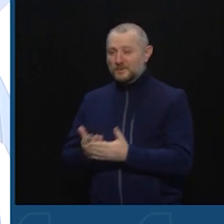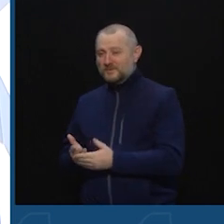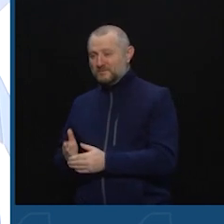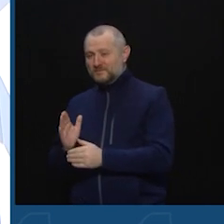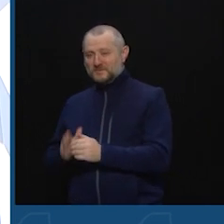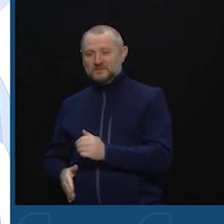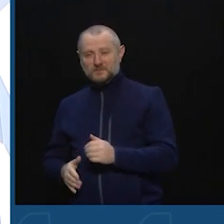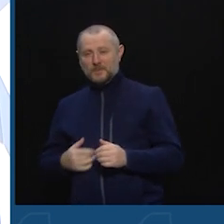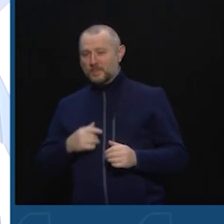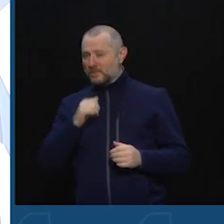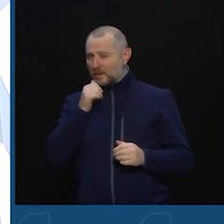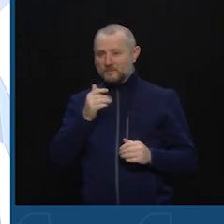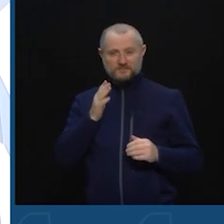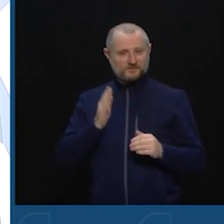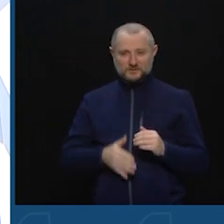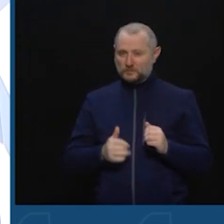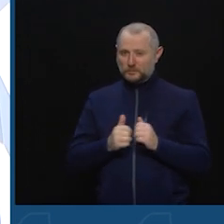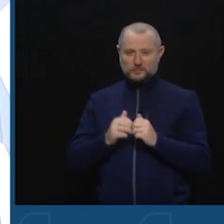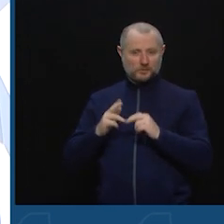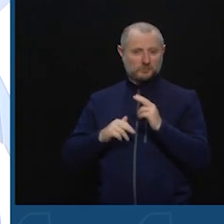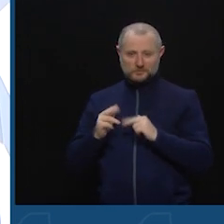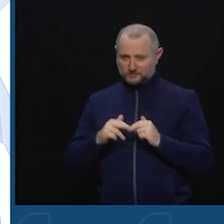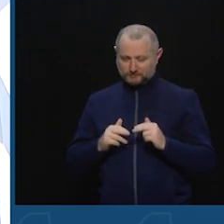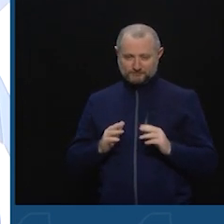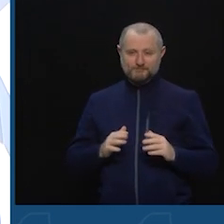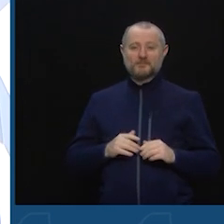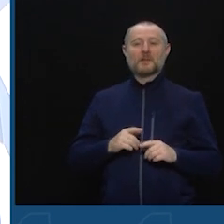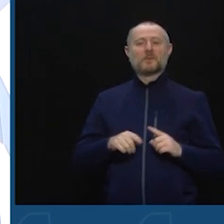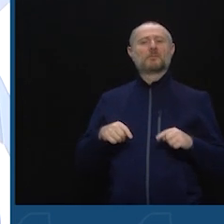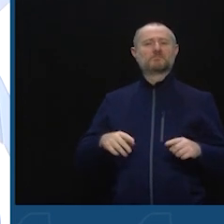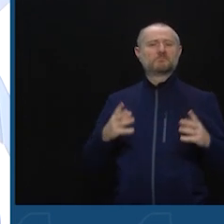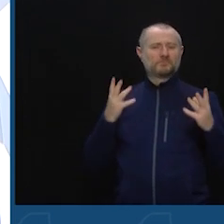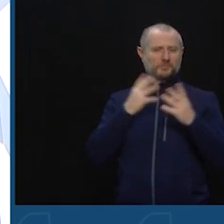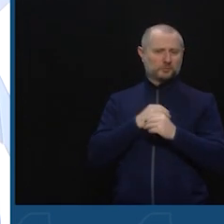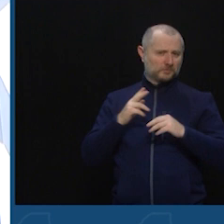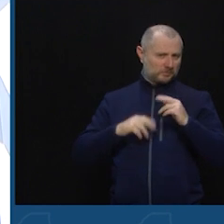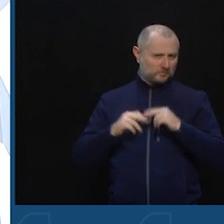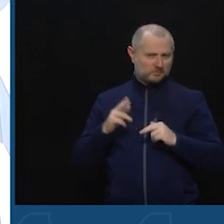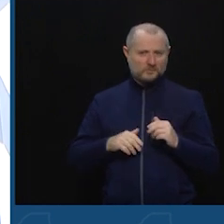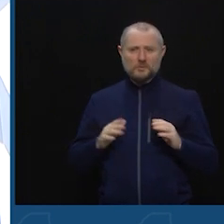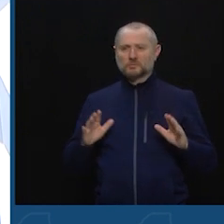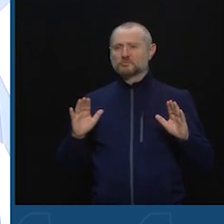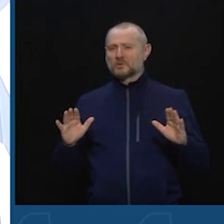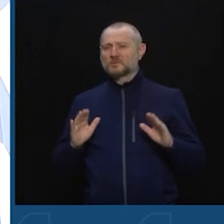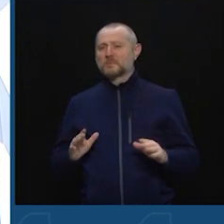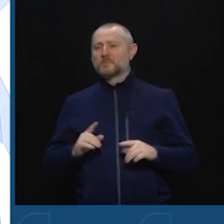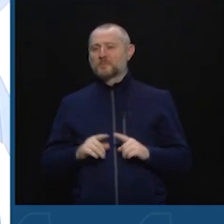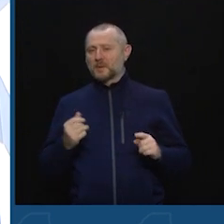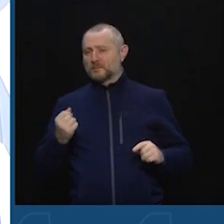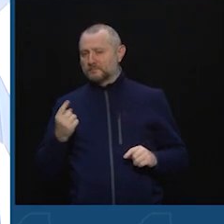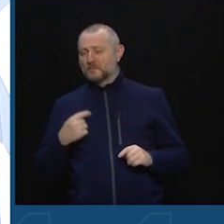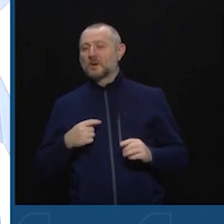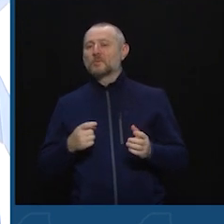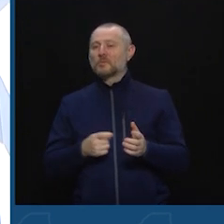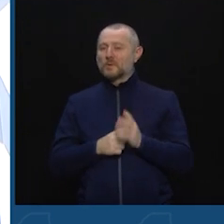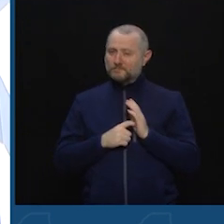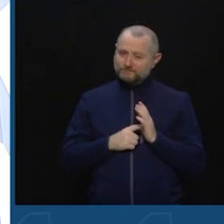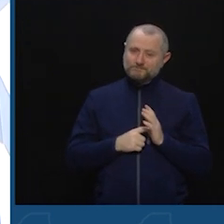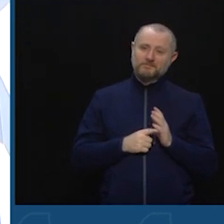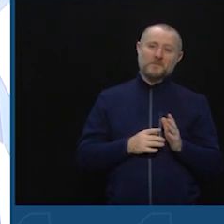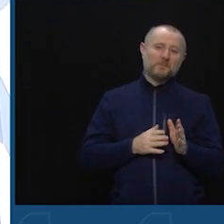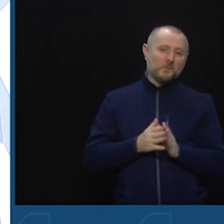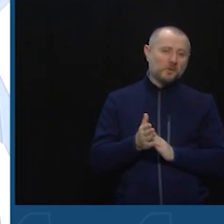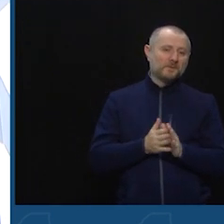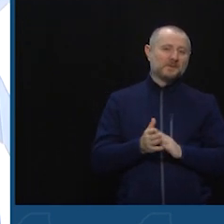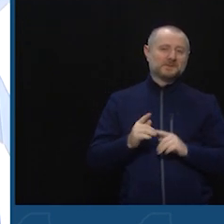with construction. A remarkable building such as this is nothing without a passionate and professional team of people that bring it to life.